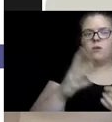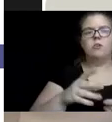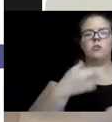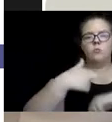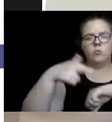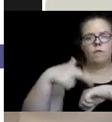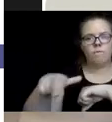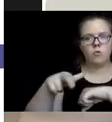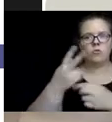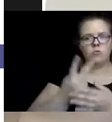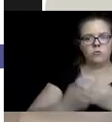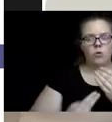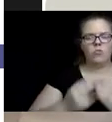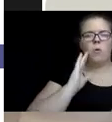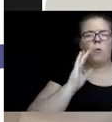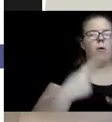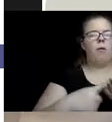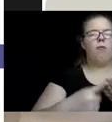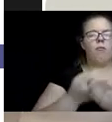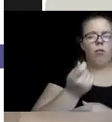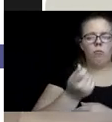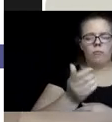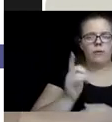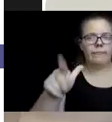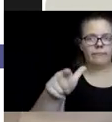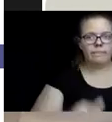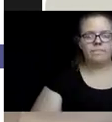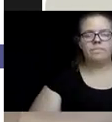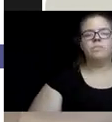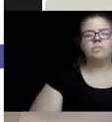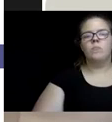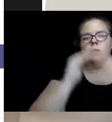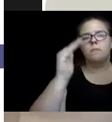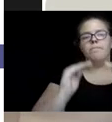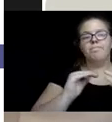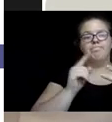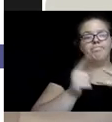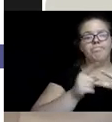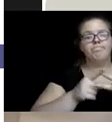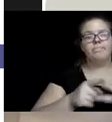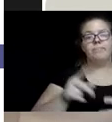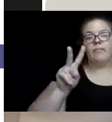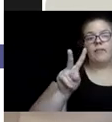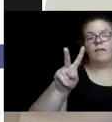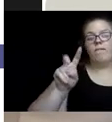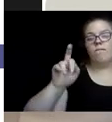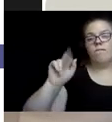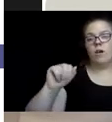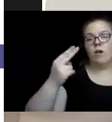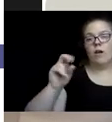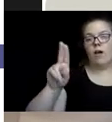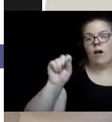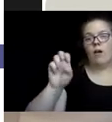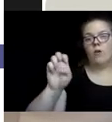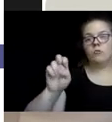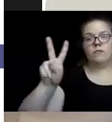referrals. I'll talk a little bit about each of them in a moment, but let me go on. Vera House has a